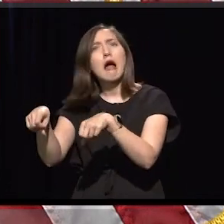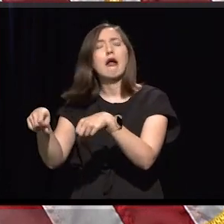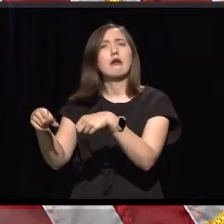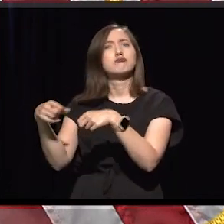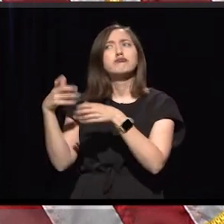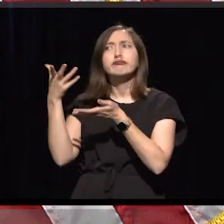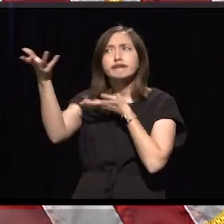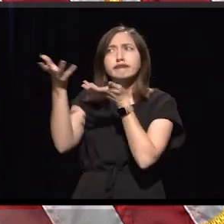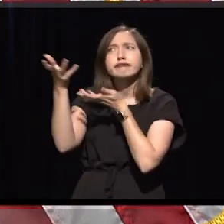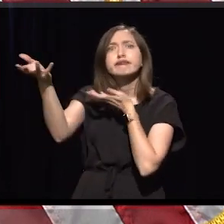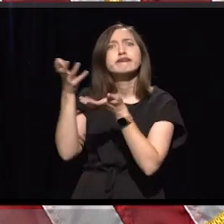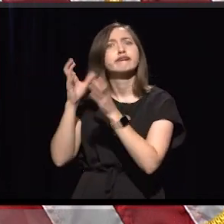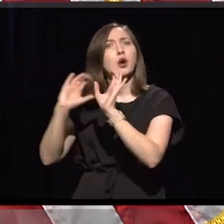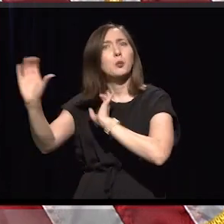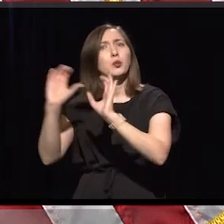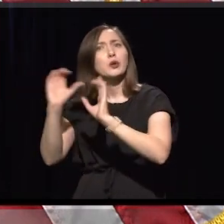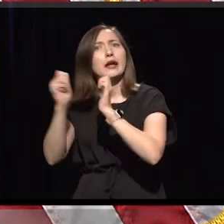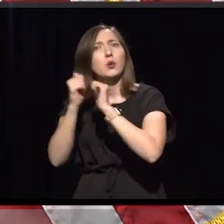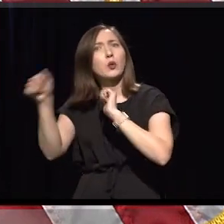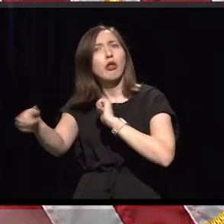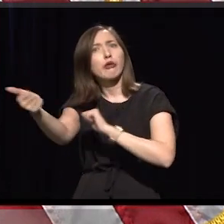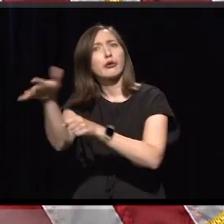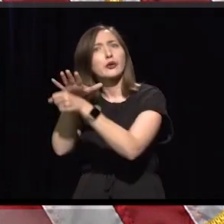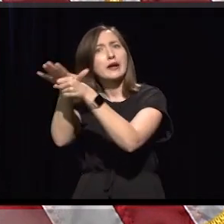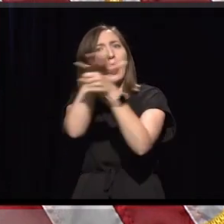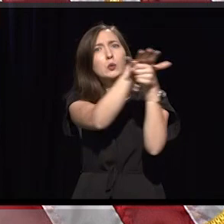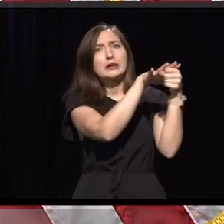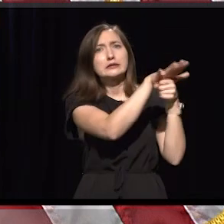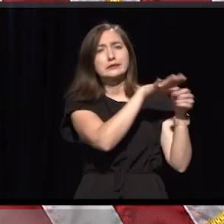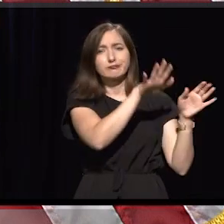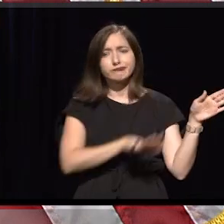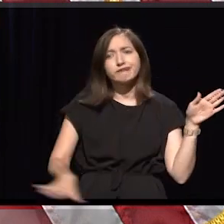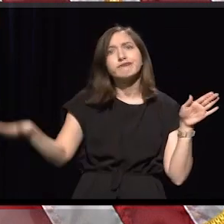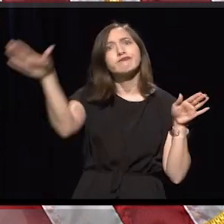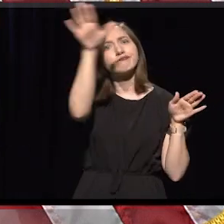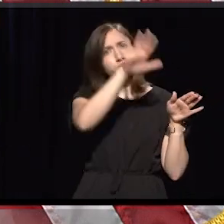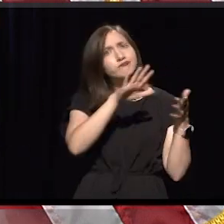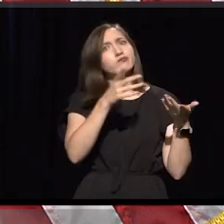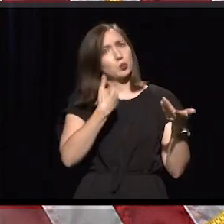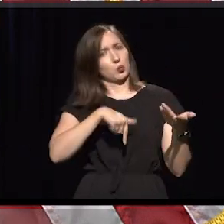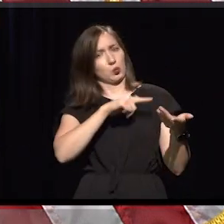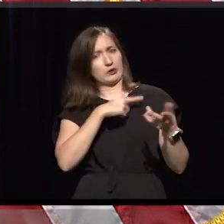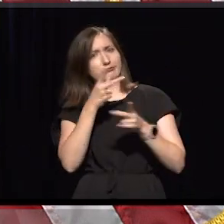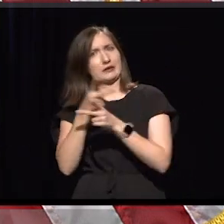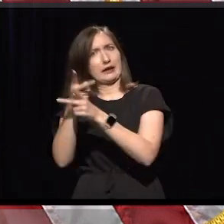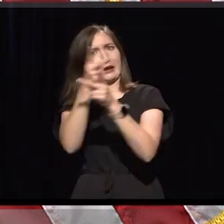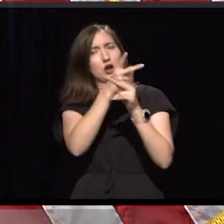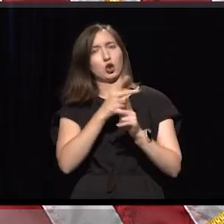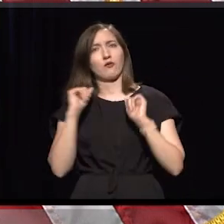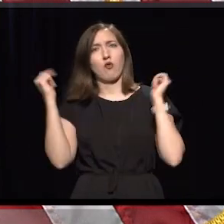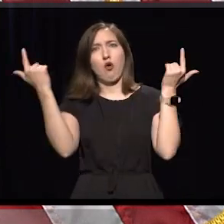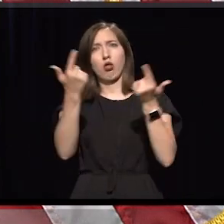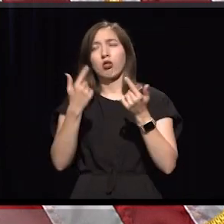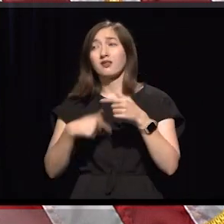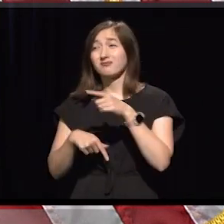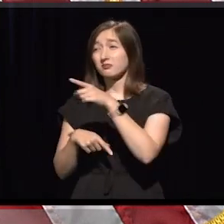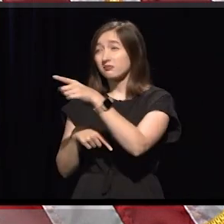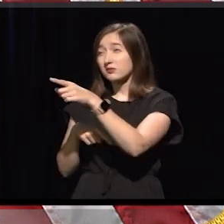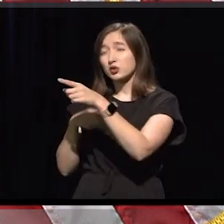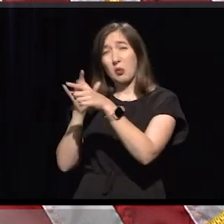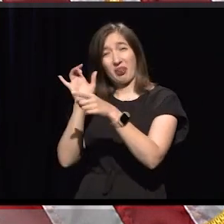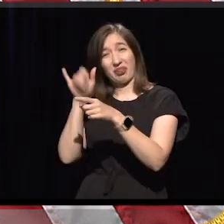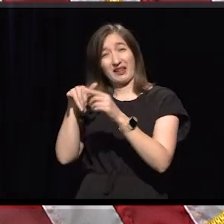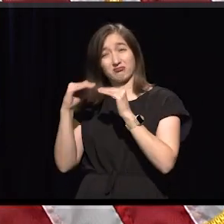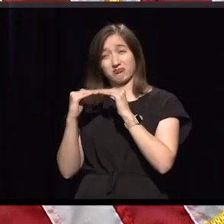keep that communication open and be responsive to their needs because we all take care of the same patients. It's relatively stable. Is this the